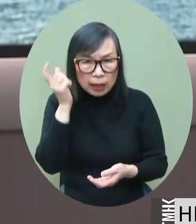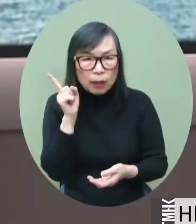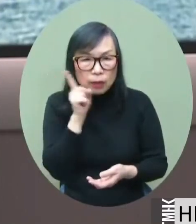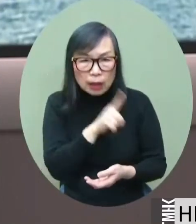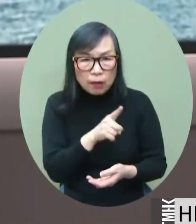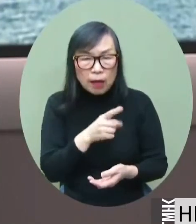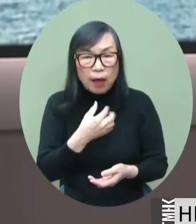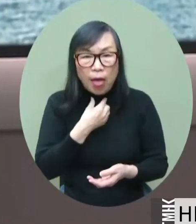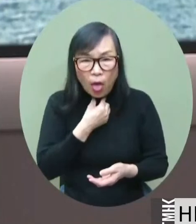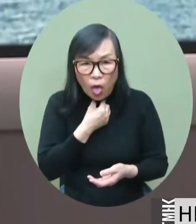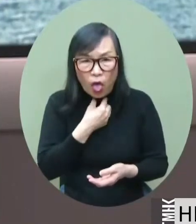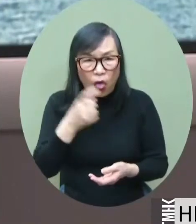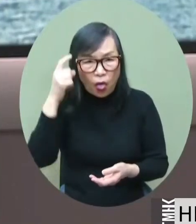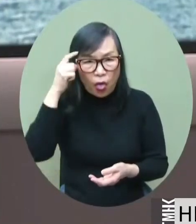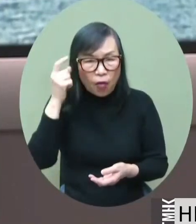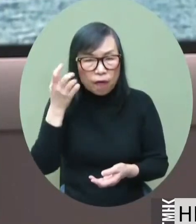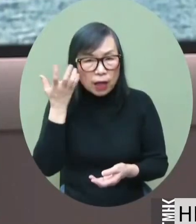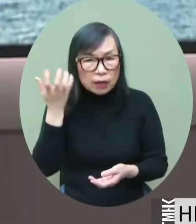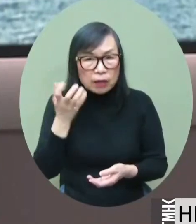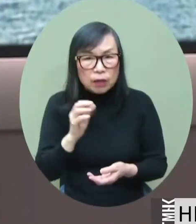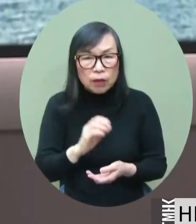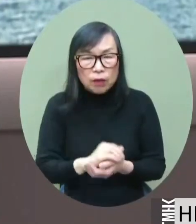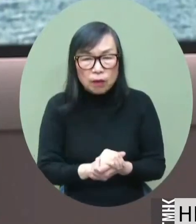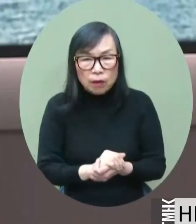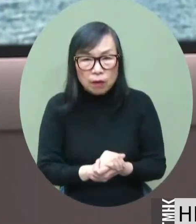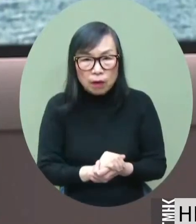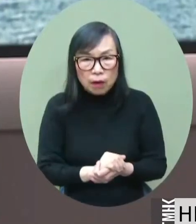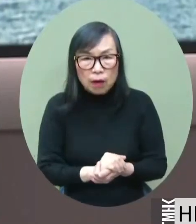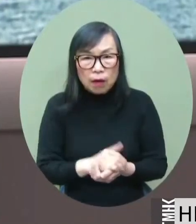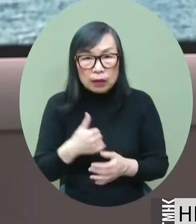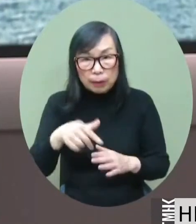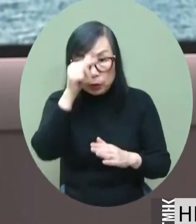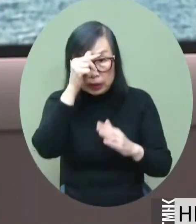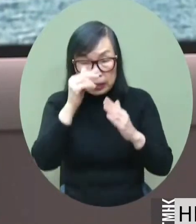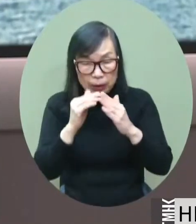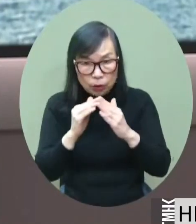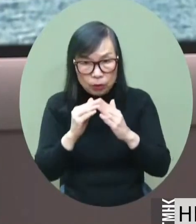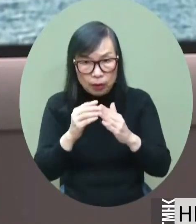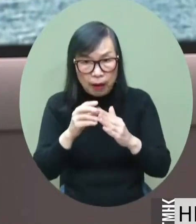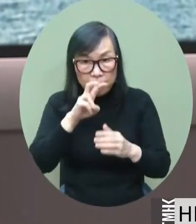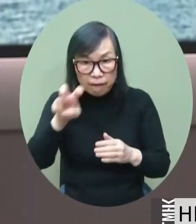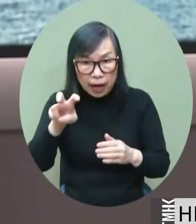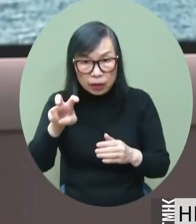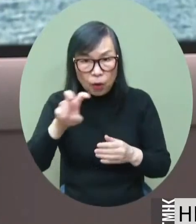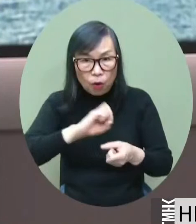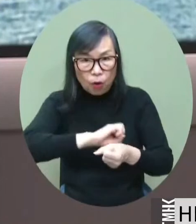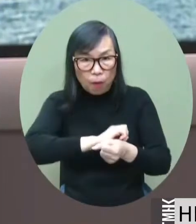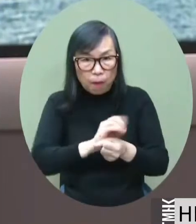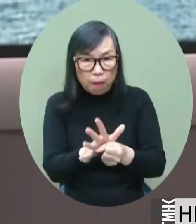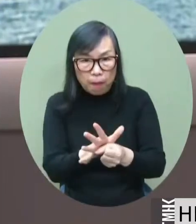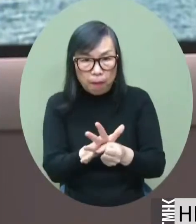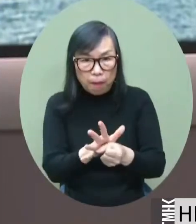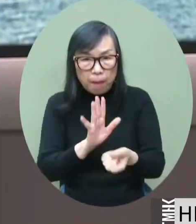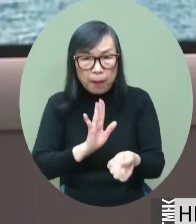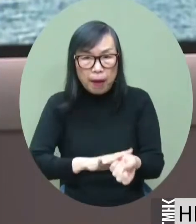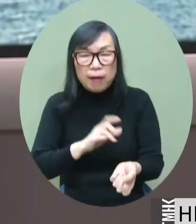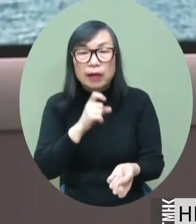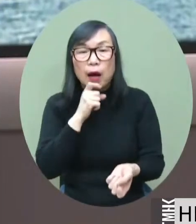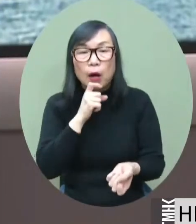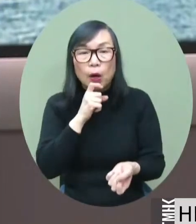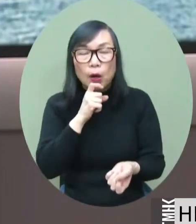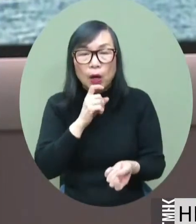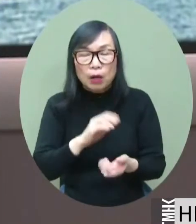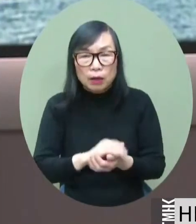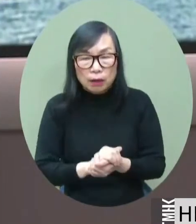He had difficulty in breathing for more than a week. He did not have any fever or cough. On testing, he